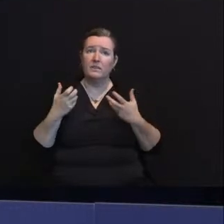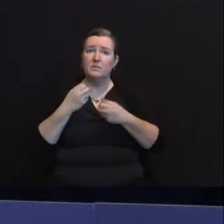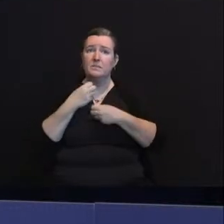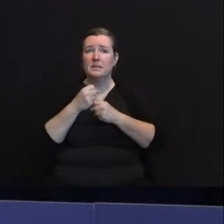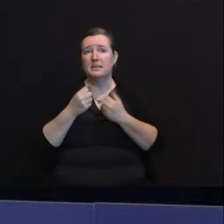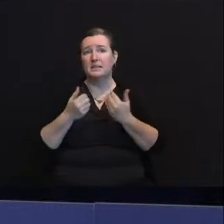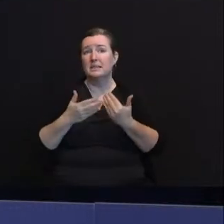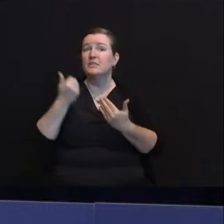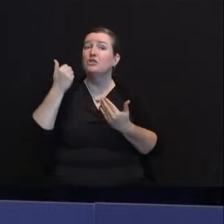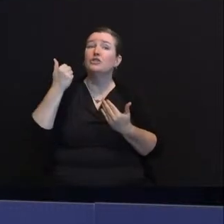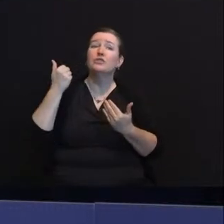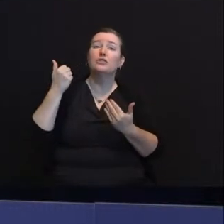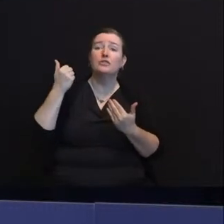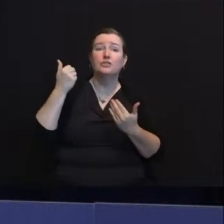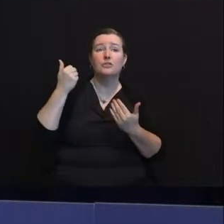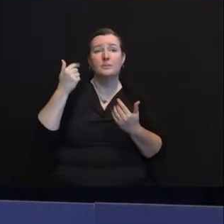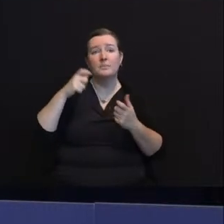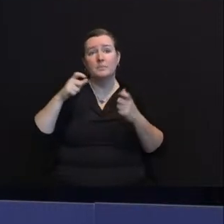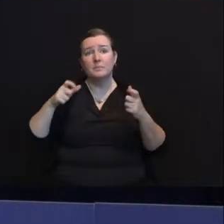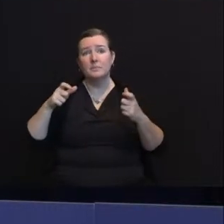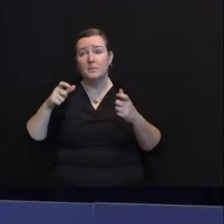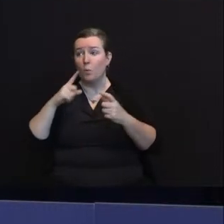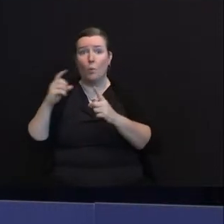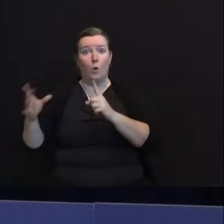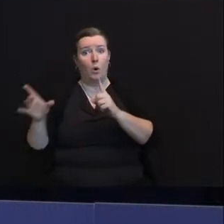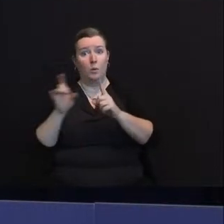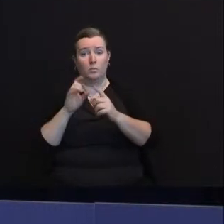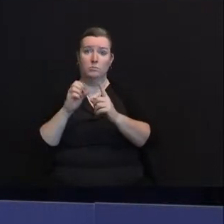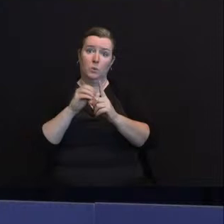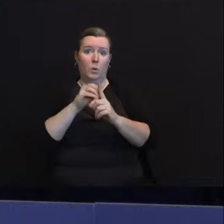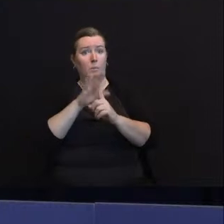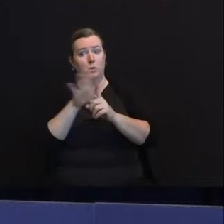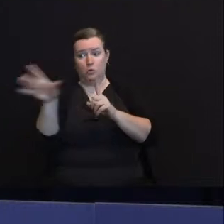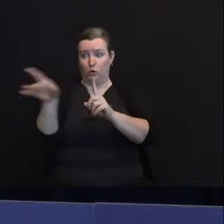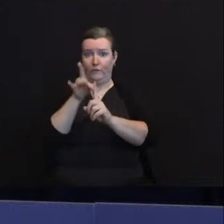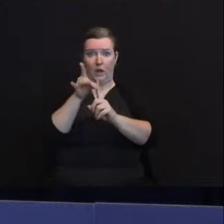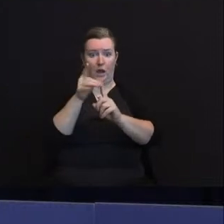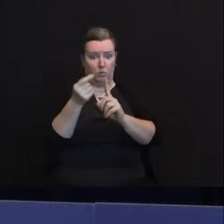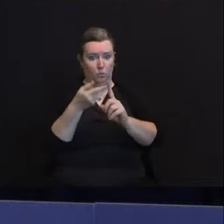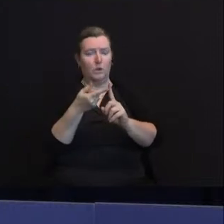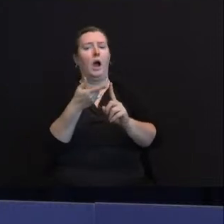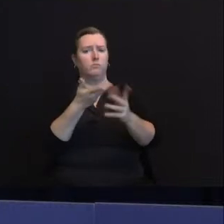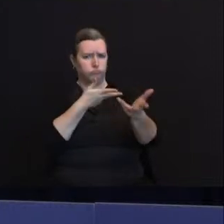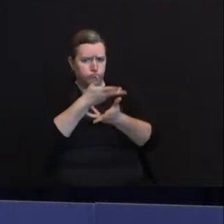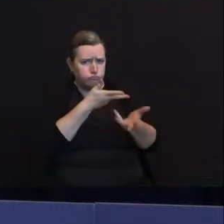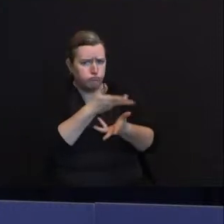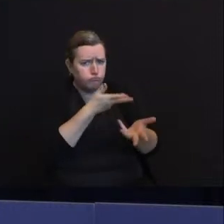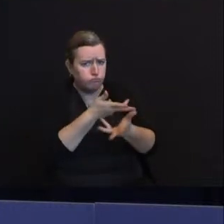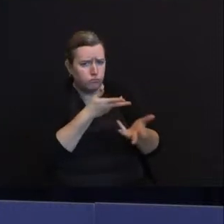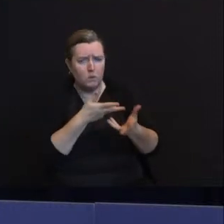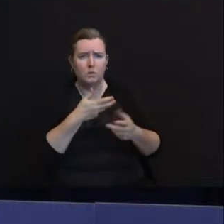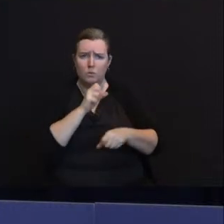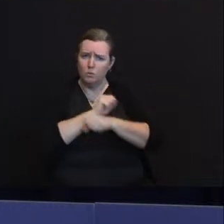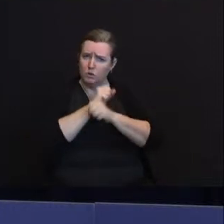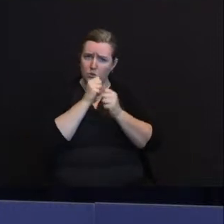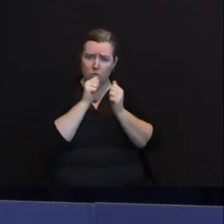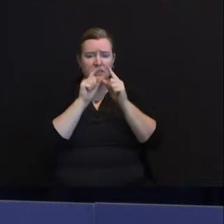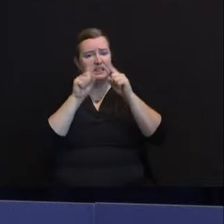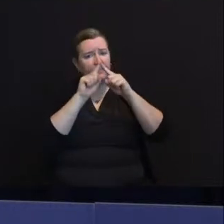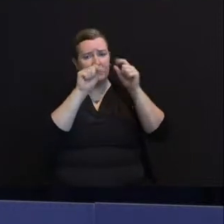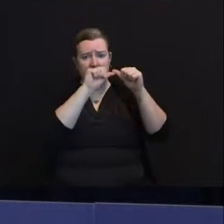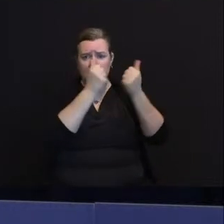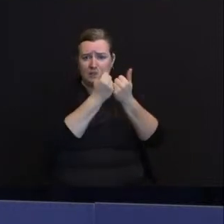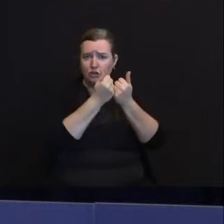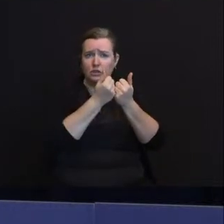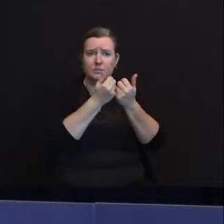who are positive to isolate effectively. We will continue to work with sister agencies and local health